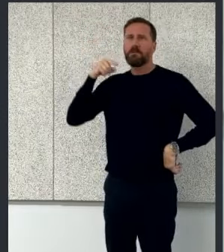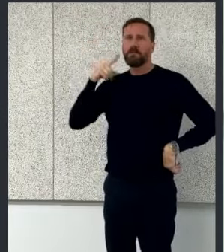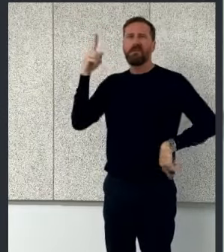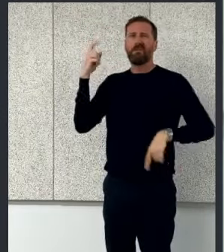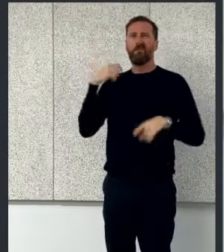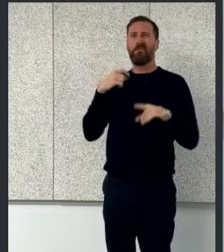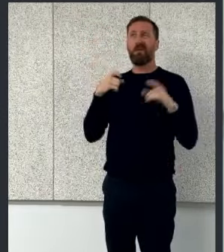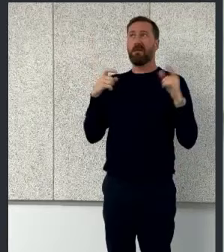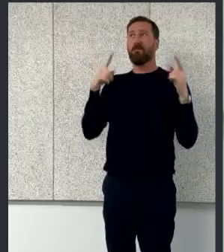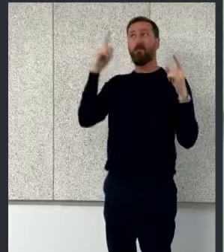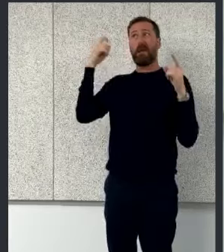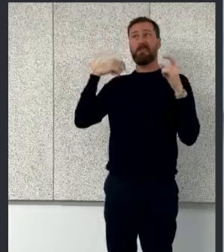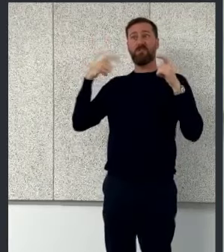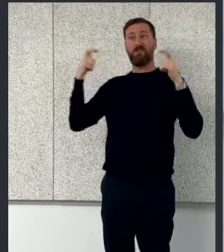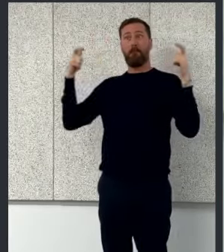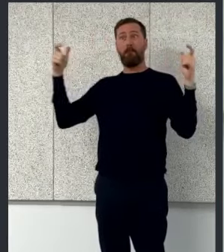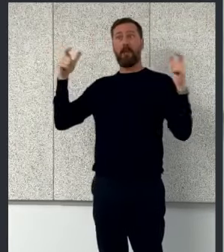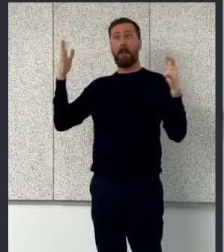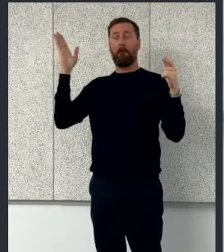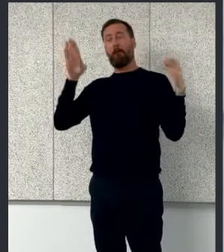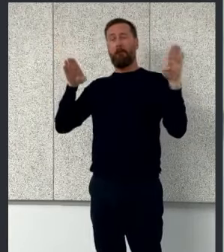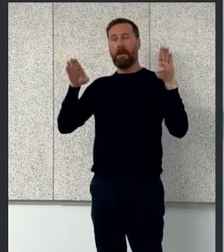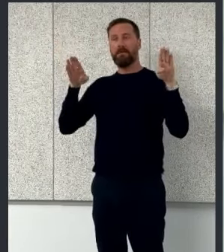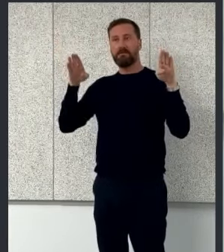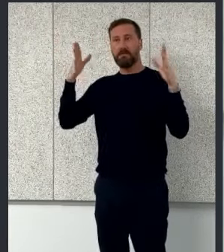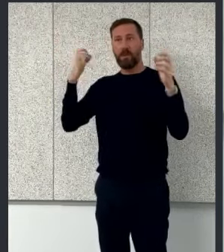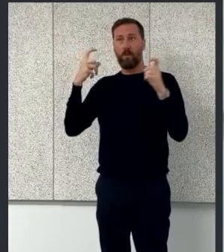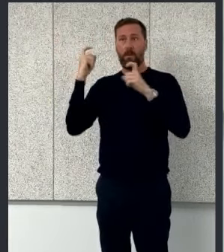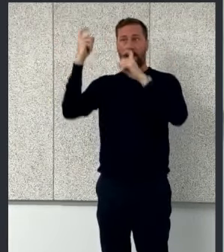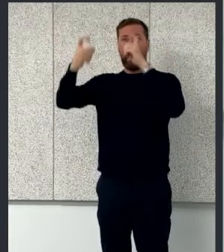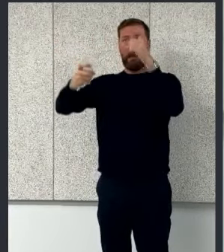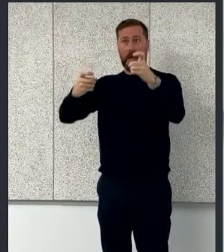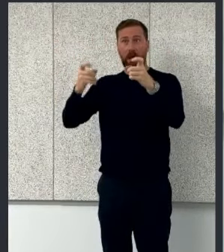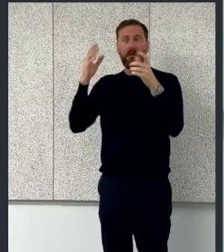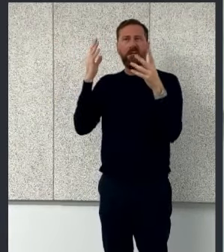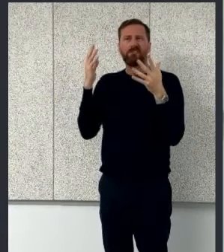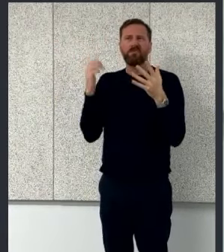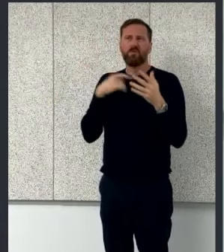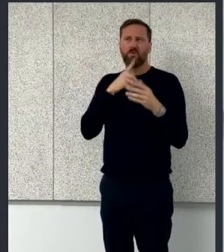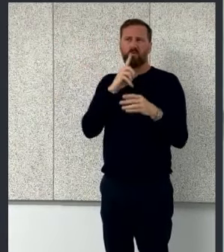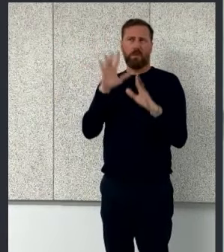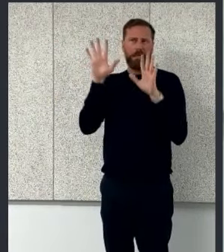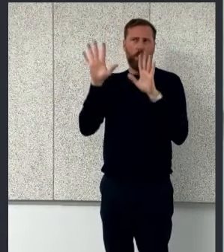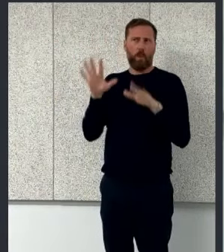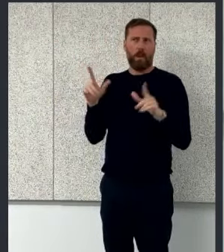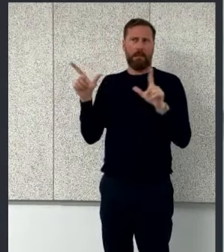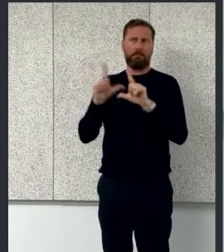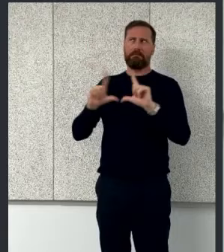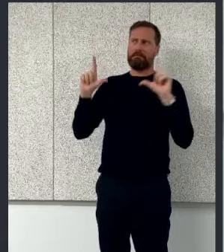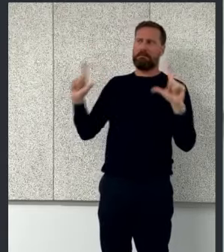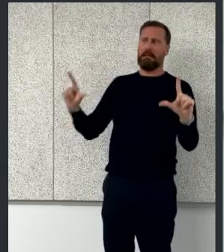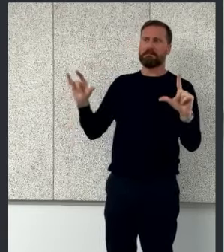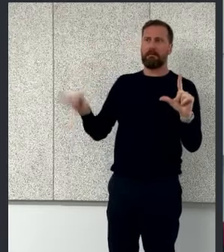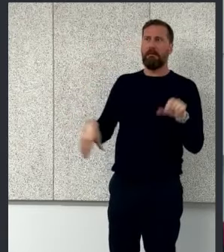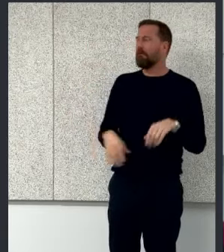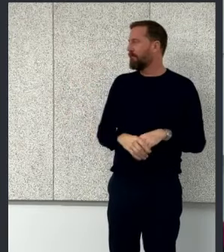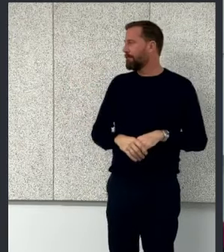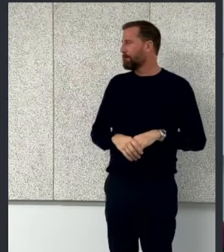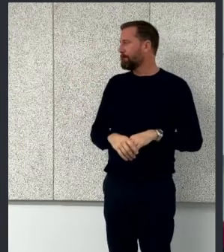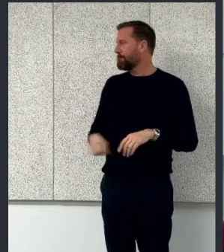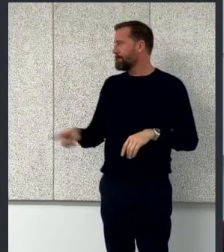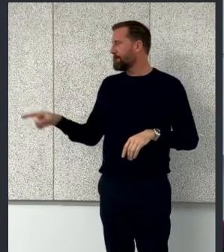other like big bets to make potentially. And so I think that's a really great, lens. I'm thinking